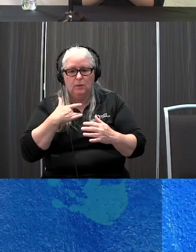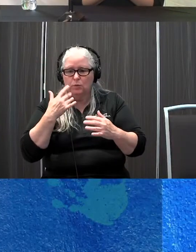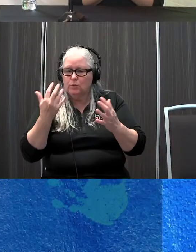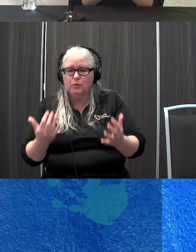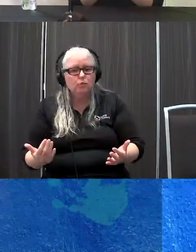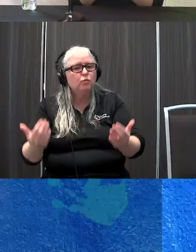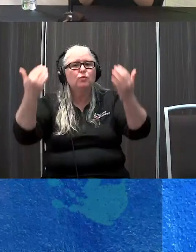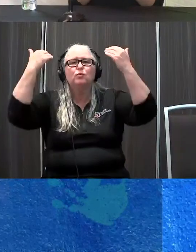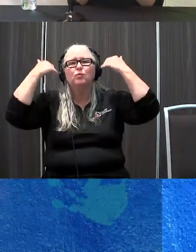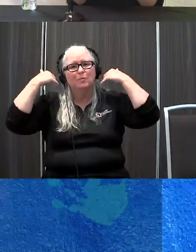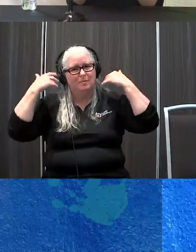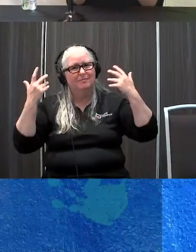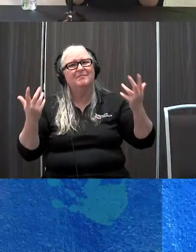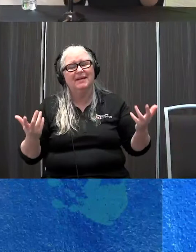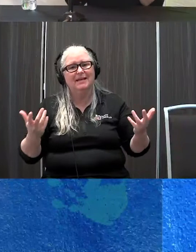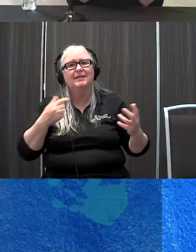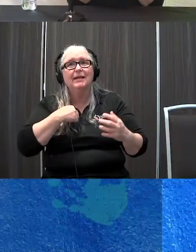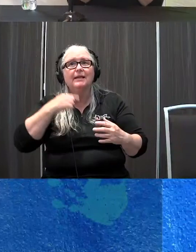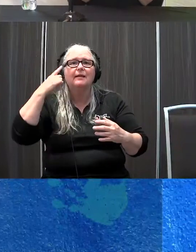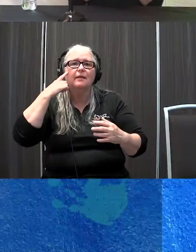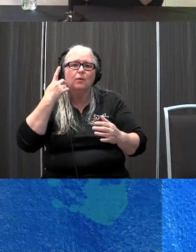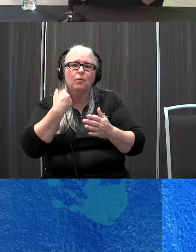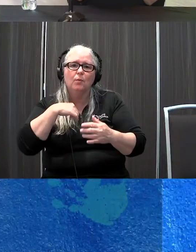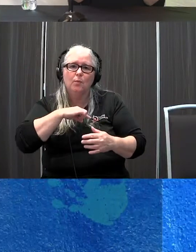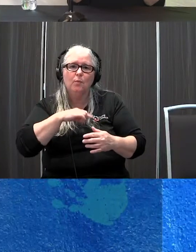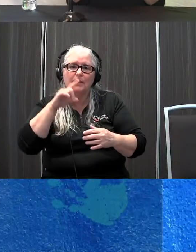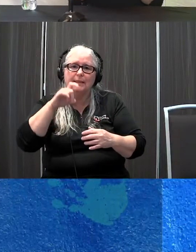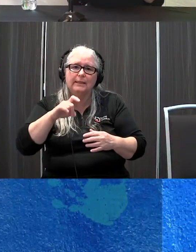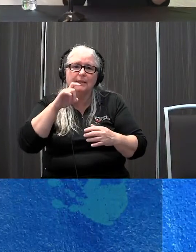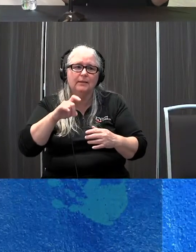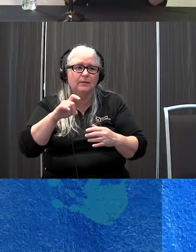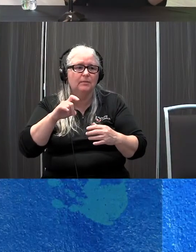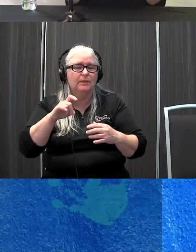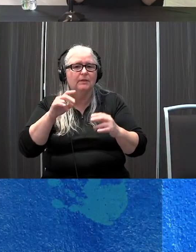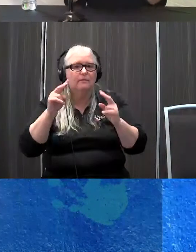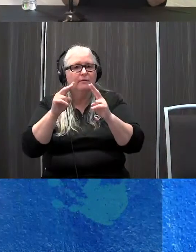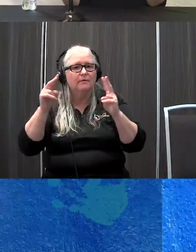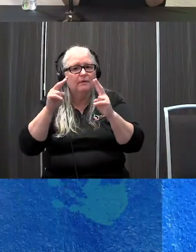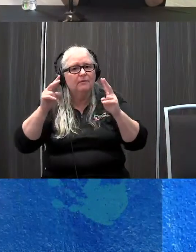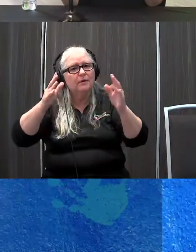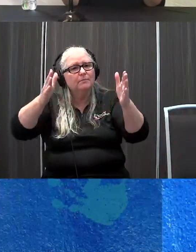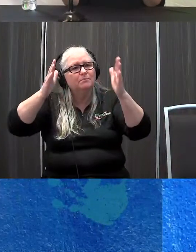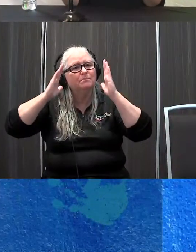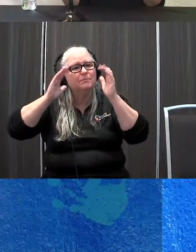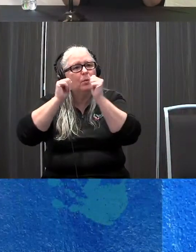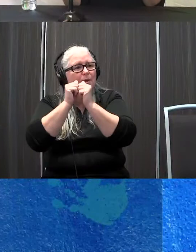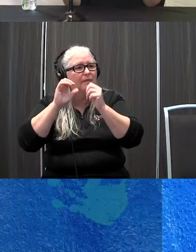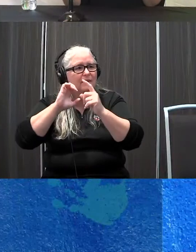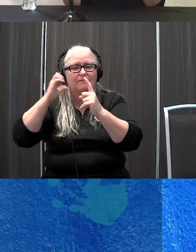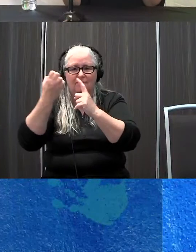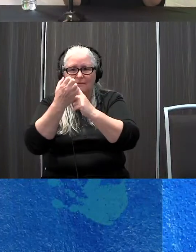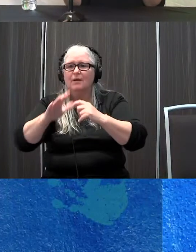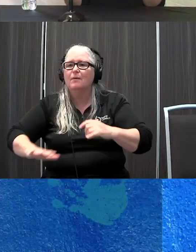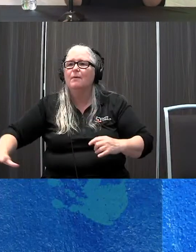So I think it's really what we need to do is be very tuned into the environment and try to figure